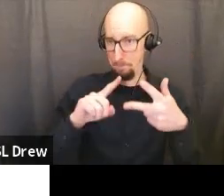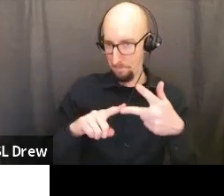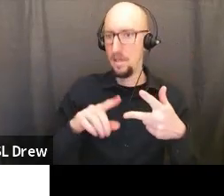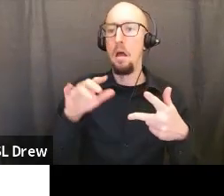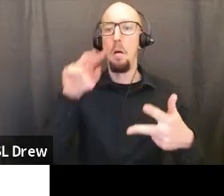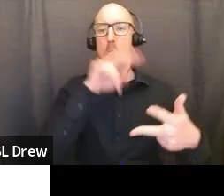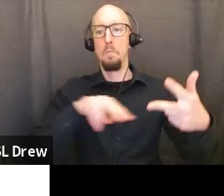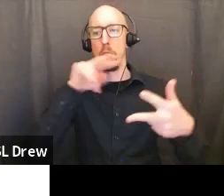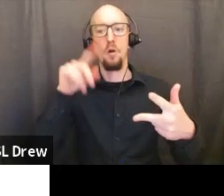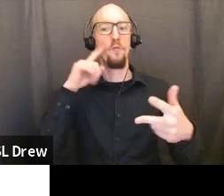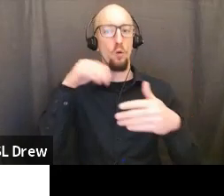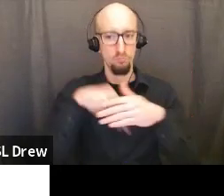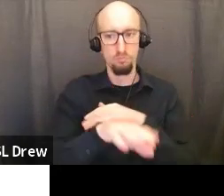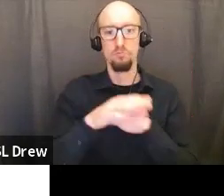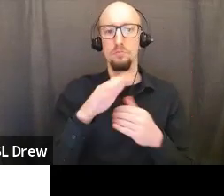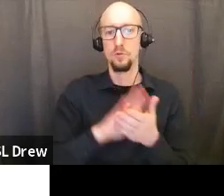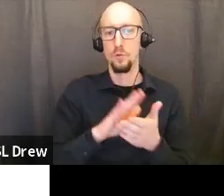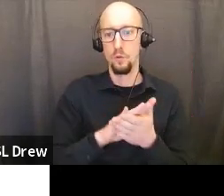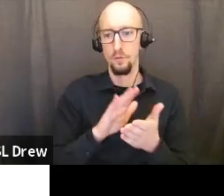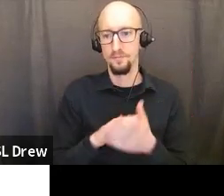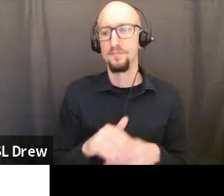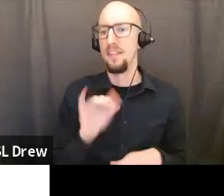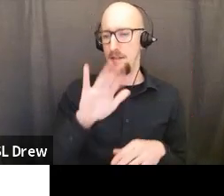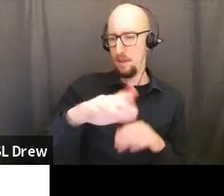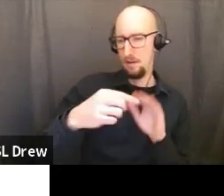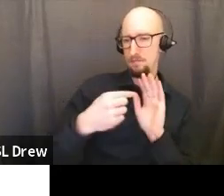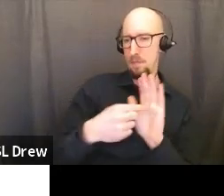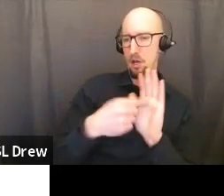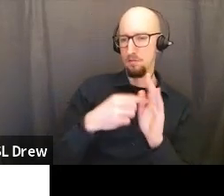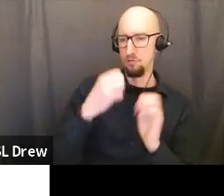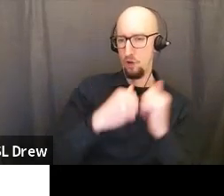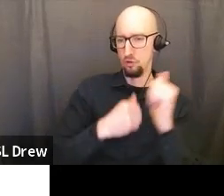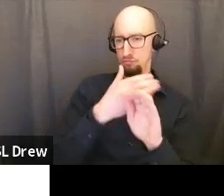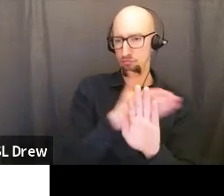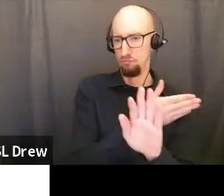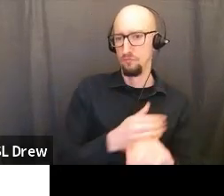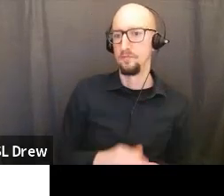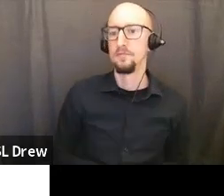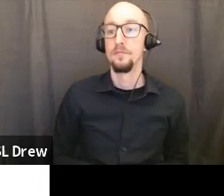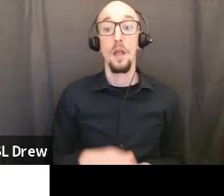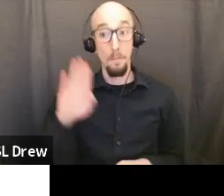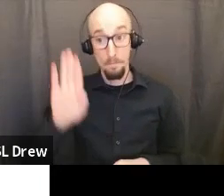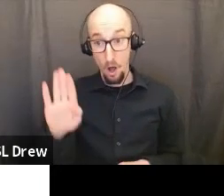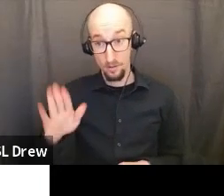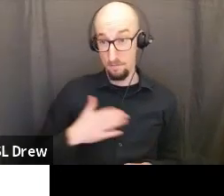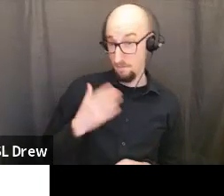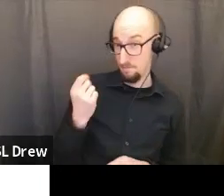Now, as I understand it, Boston has, you all have in your new